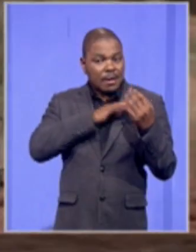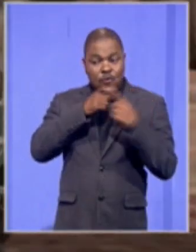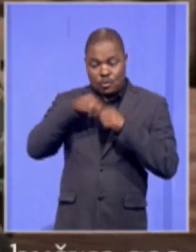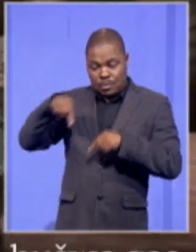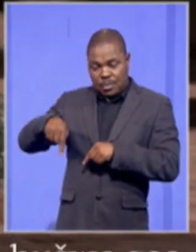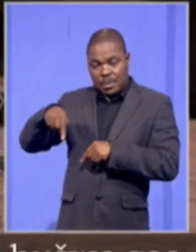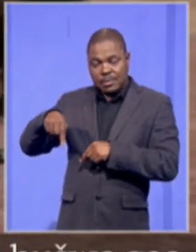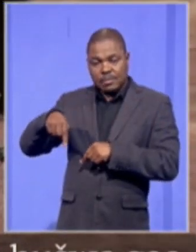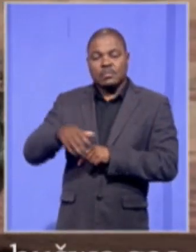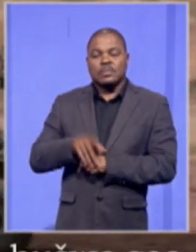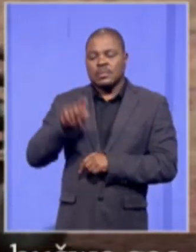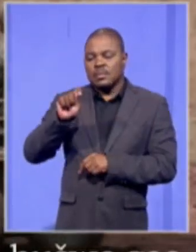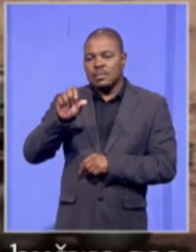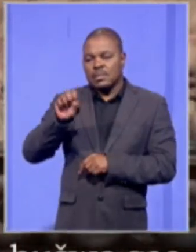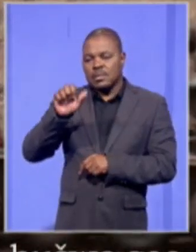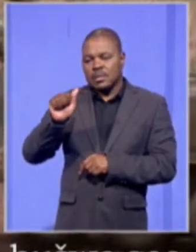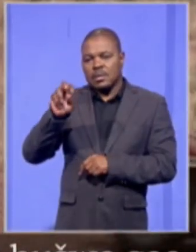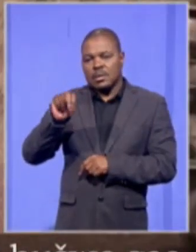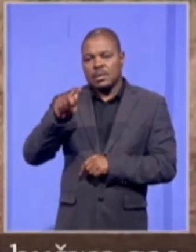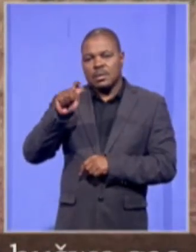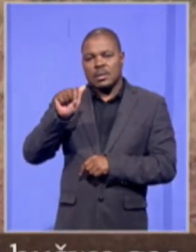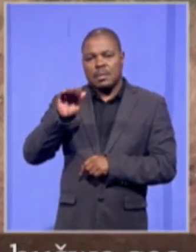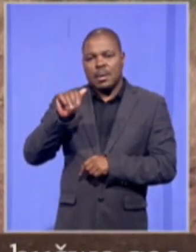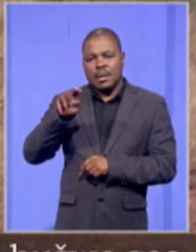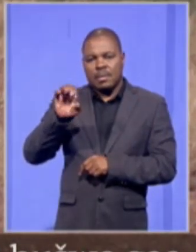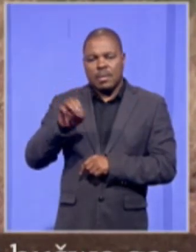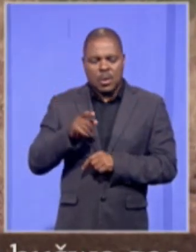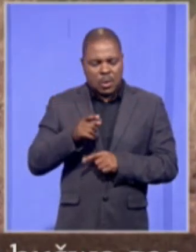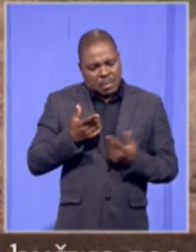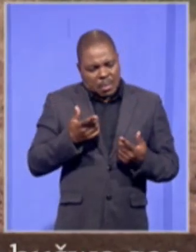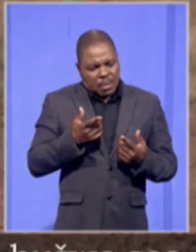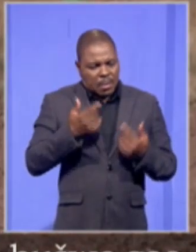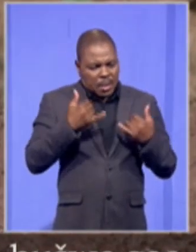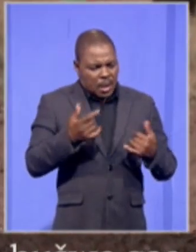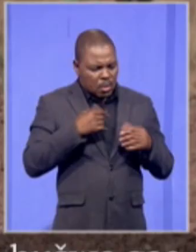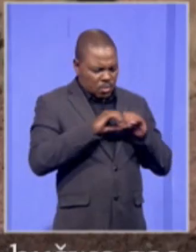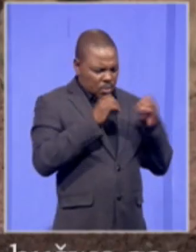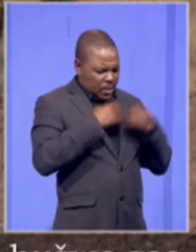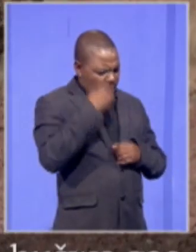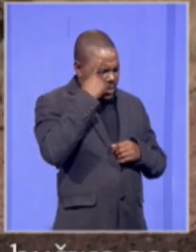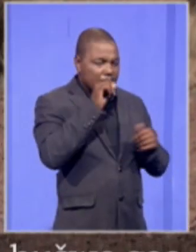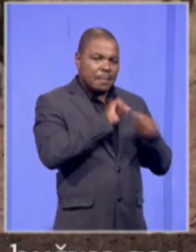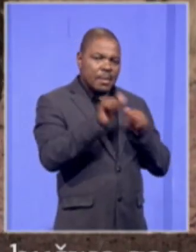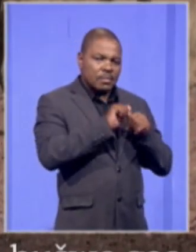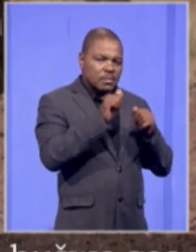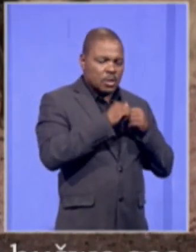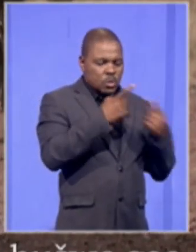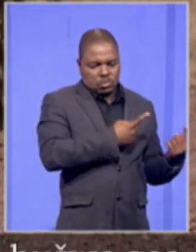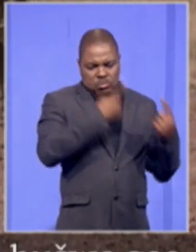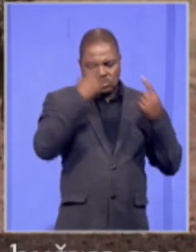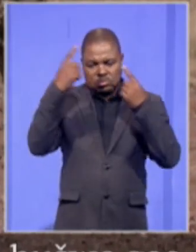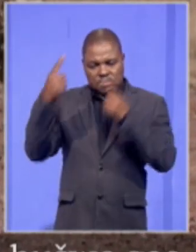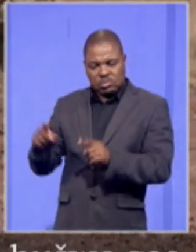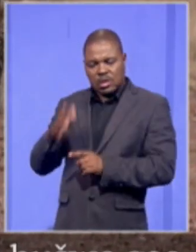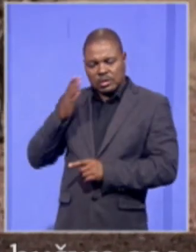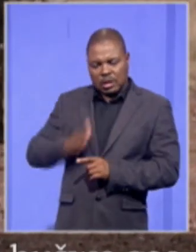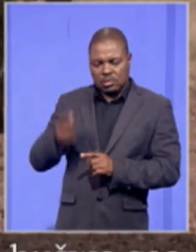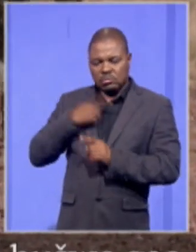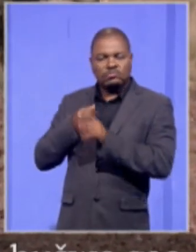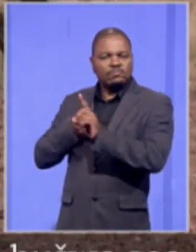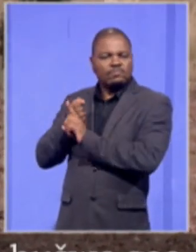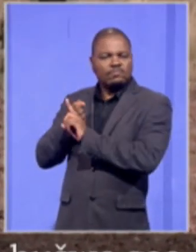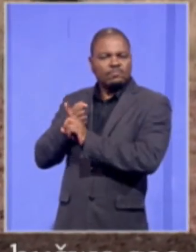mo Postmansberg. Then automatically re le mokgatlo ra decide gore no man a re tle go tla go presenta letlhakore la rona mo re dirang boikuelo